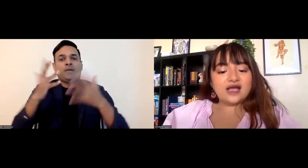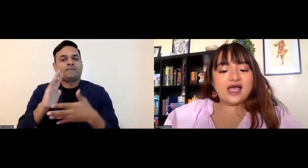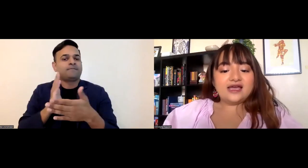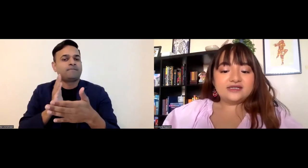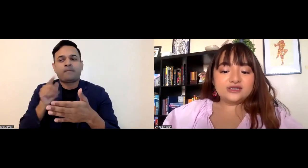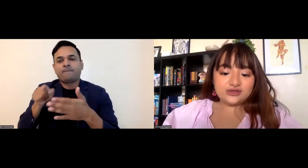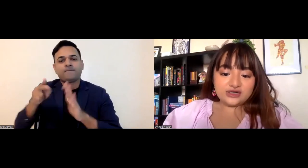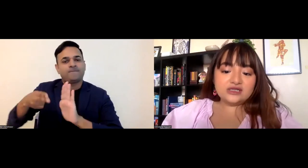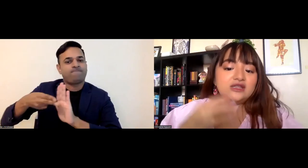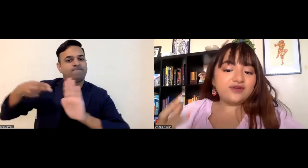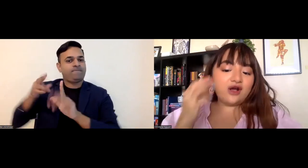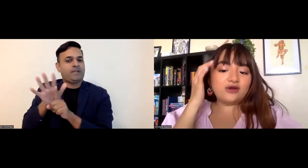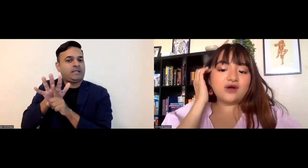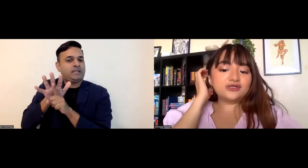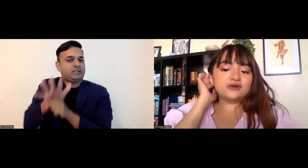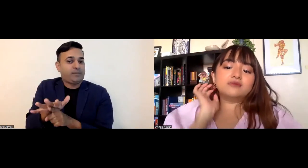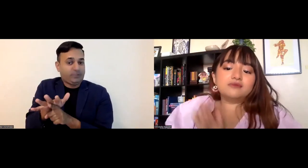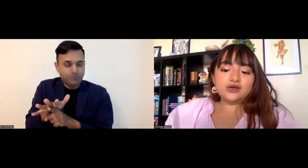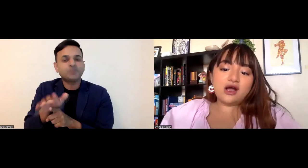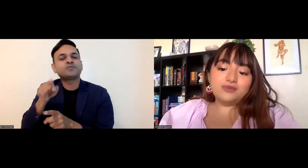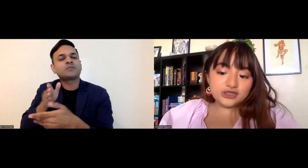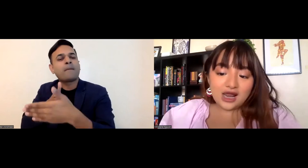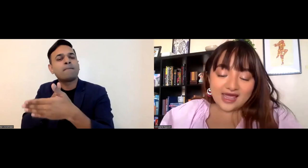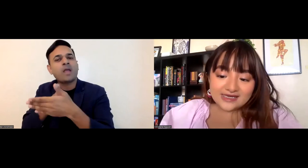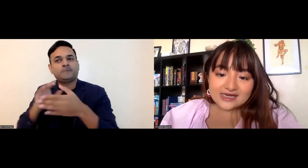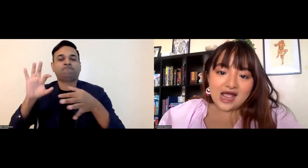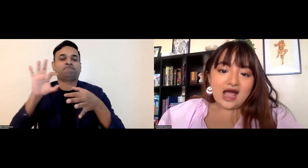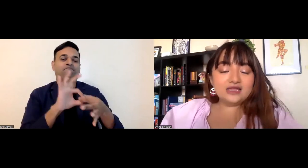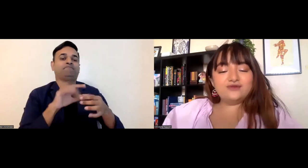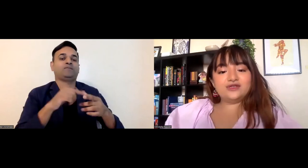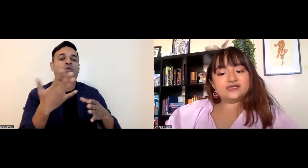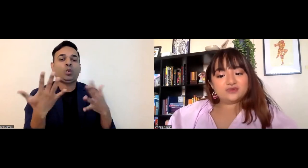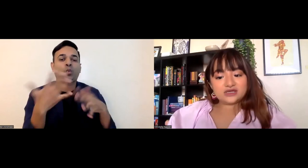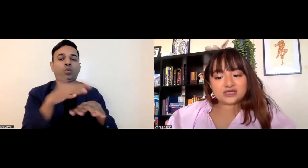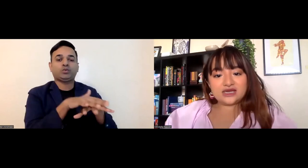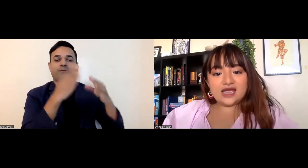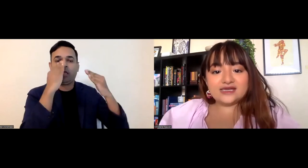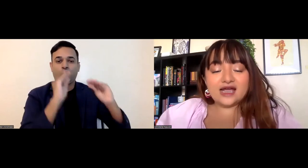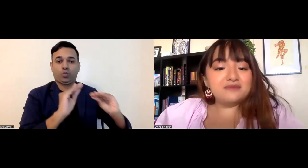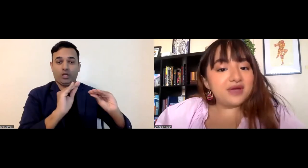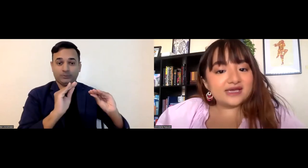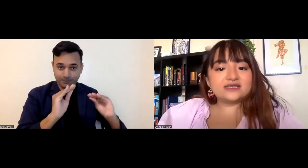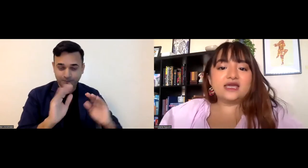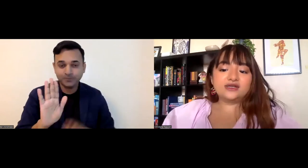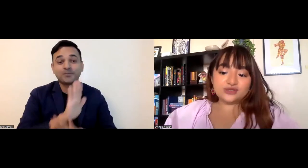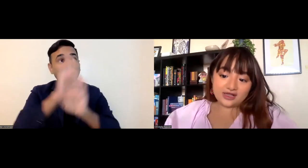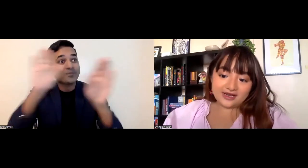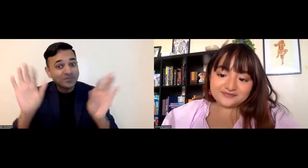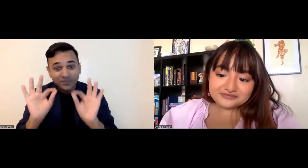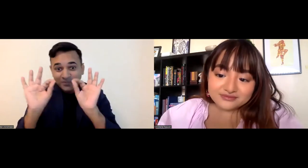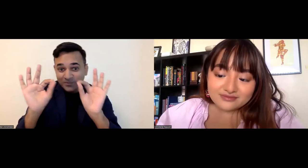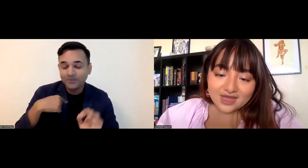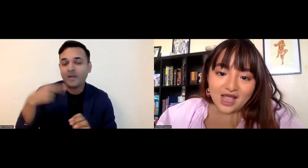artist and student living on Wachuk Noongar Boodja land. I live with a disability and I am based in